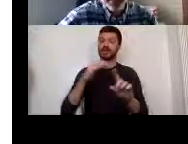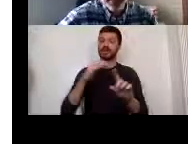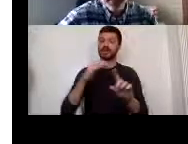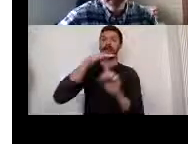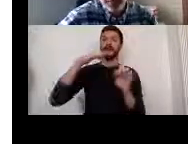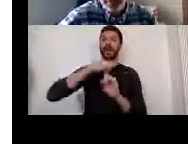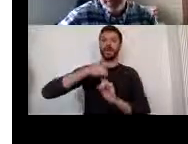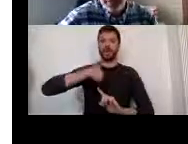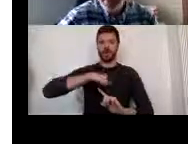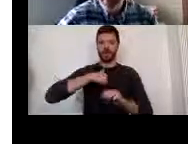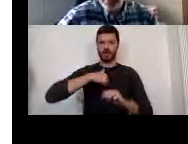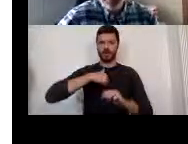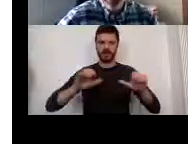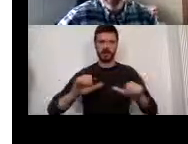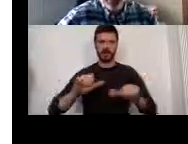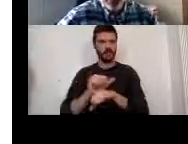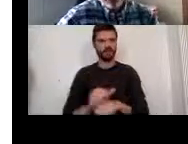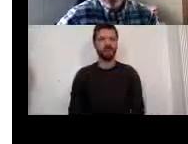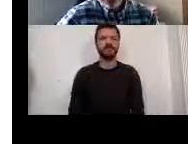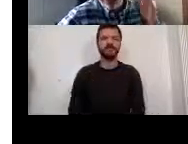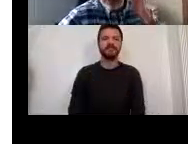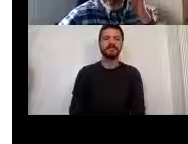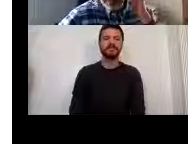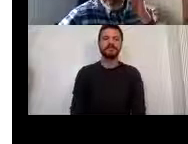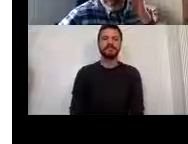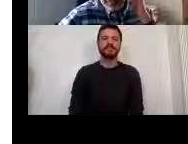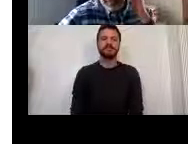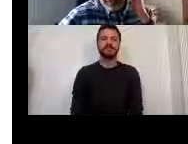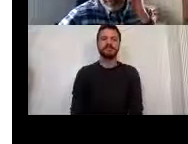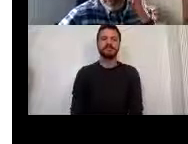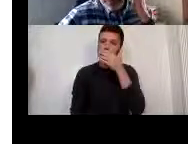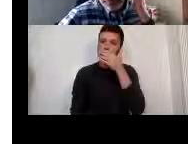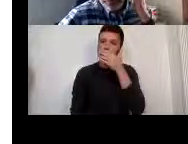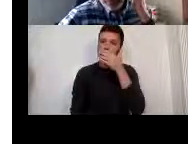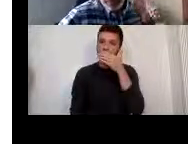to conduct this work. And one of the first things,